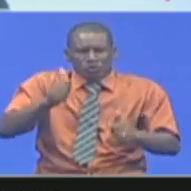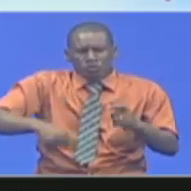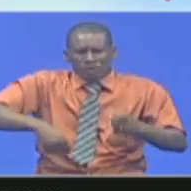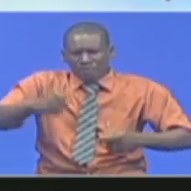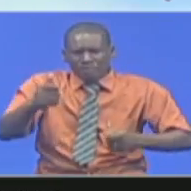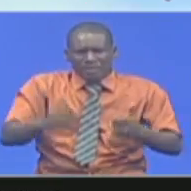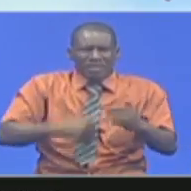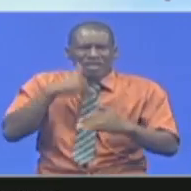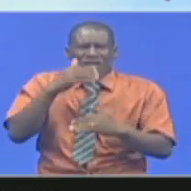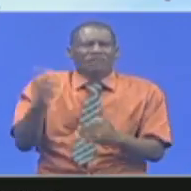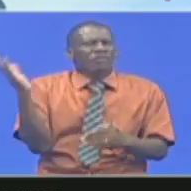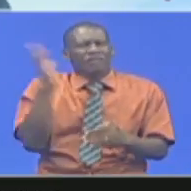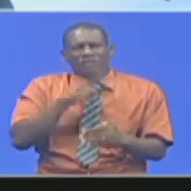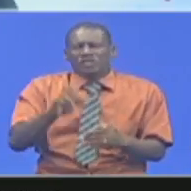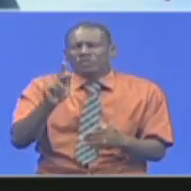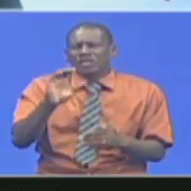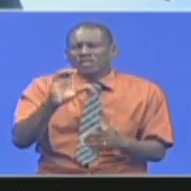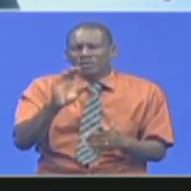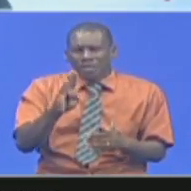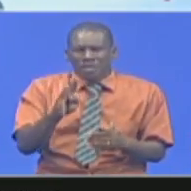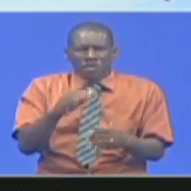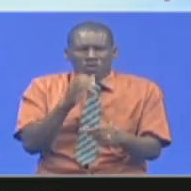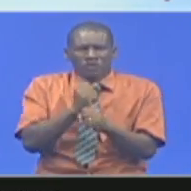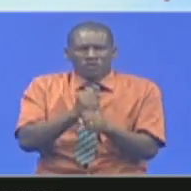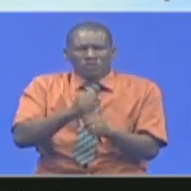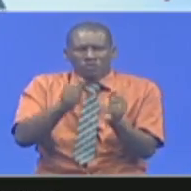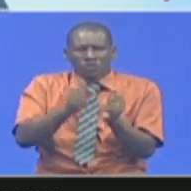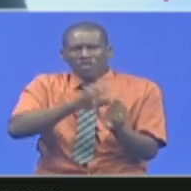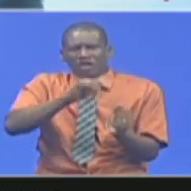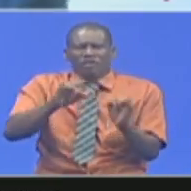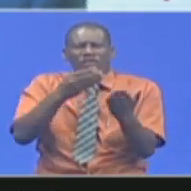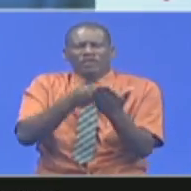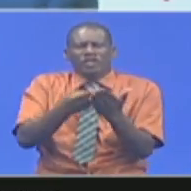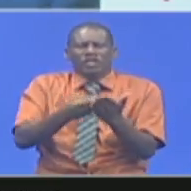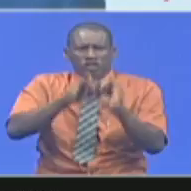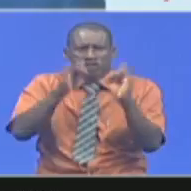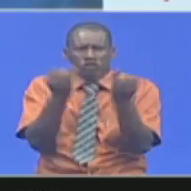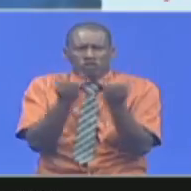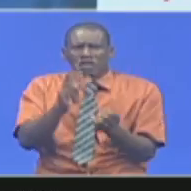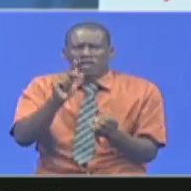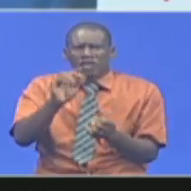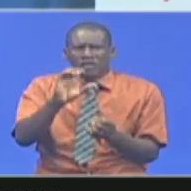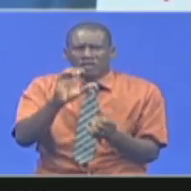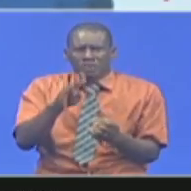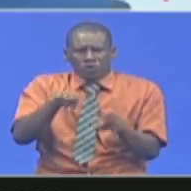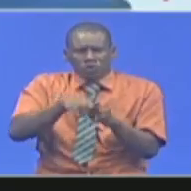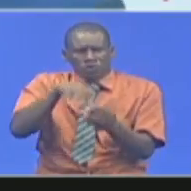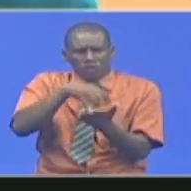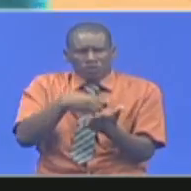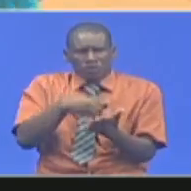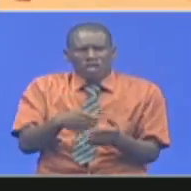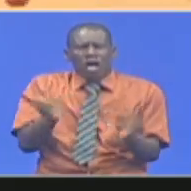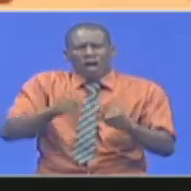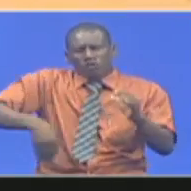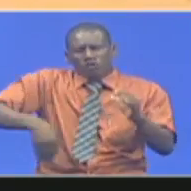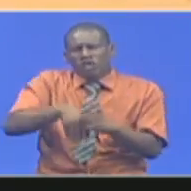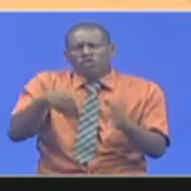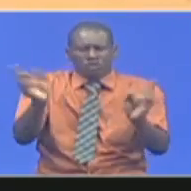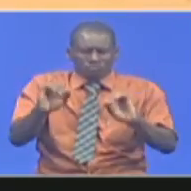have cleared with KCB, we'll work with other financial institutions, KCB too included, Joshua. I'm not chasing him. It has